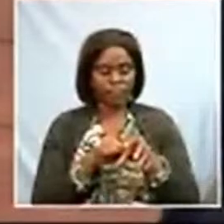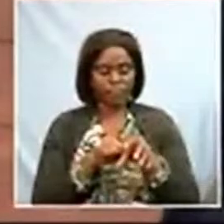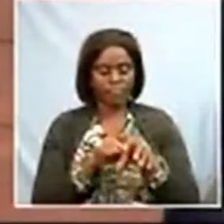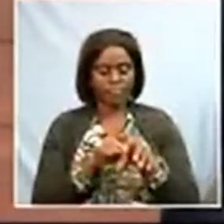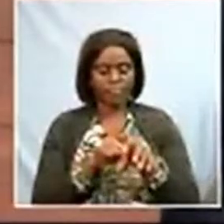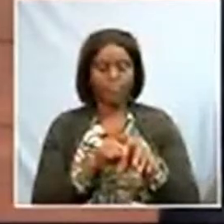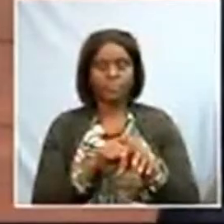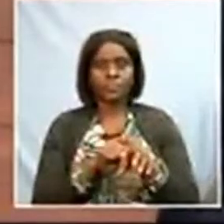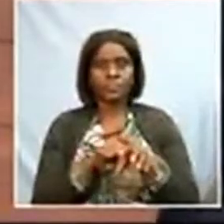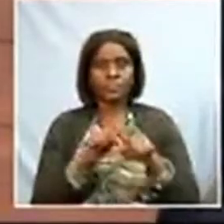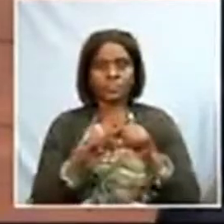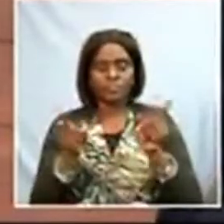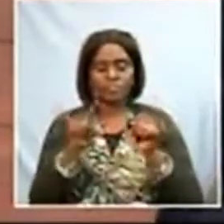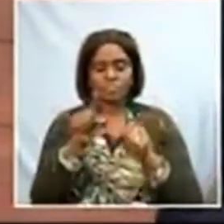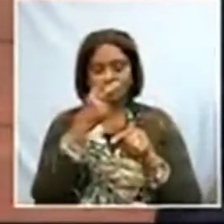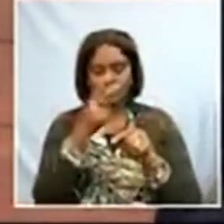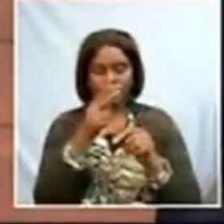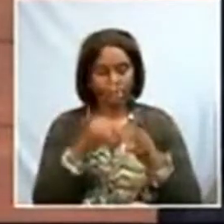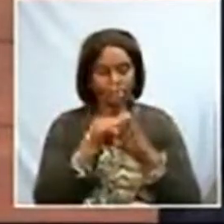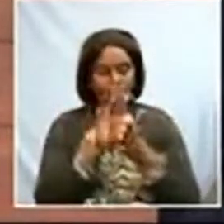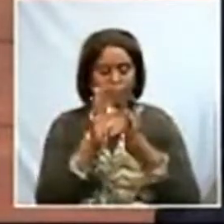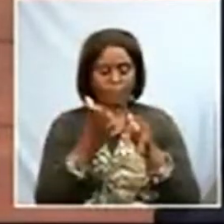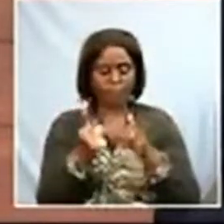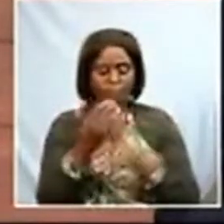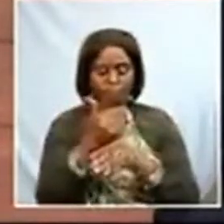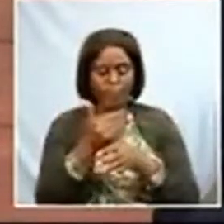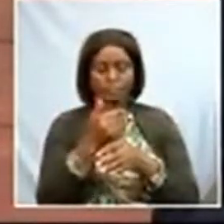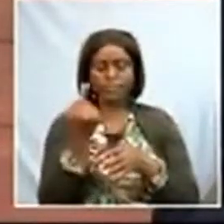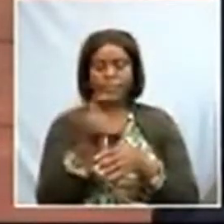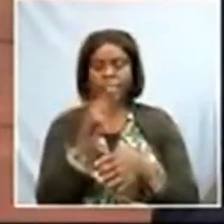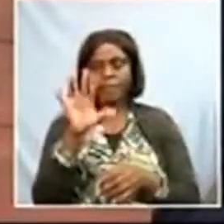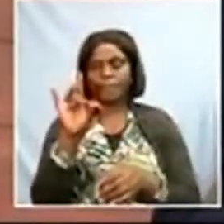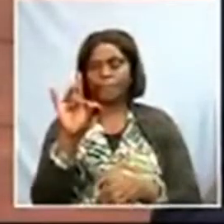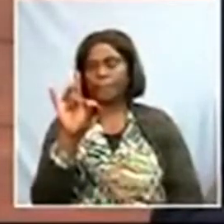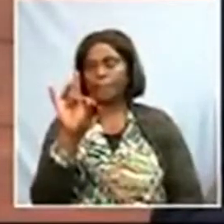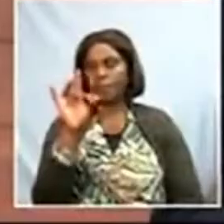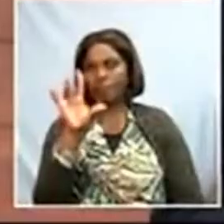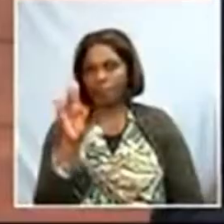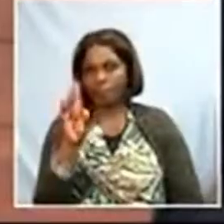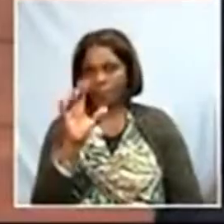at how much was recovered, only